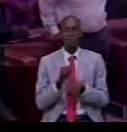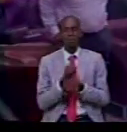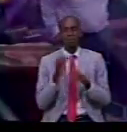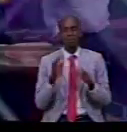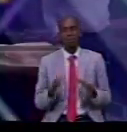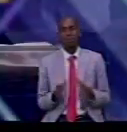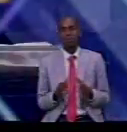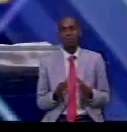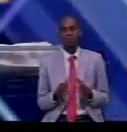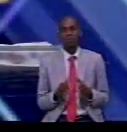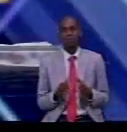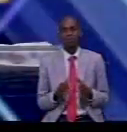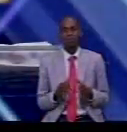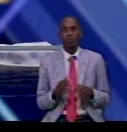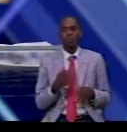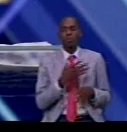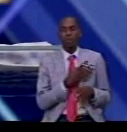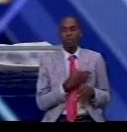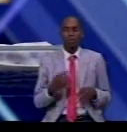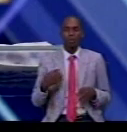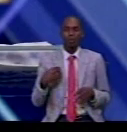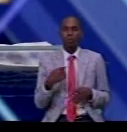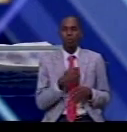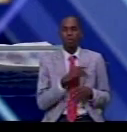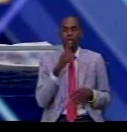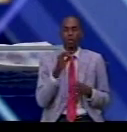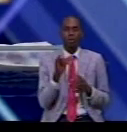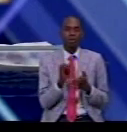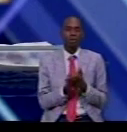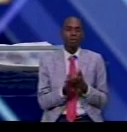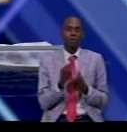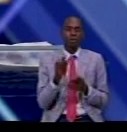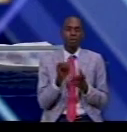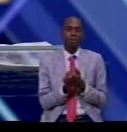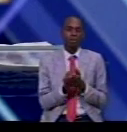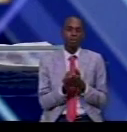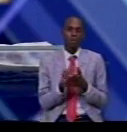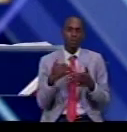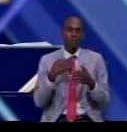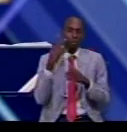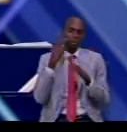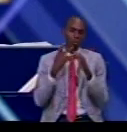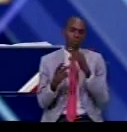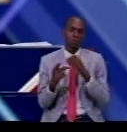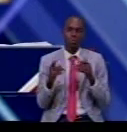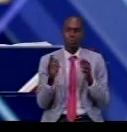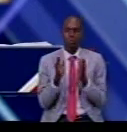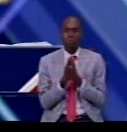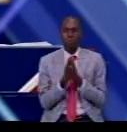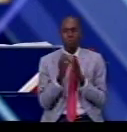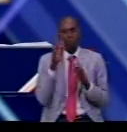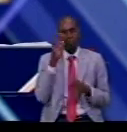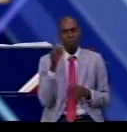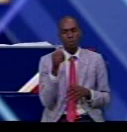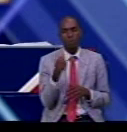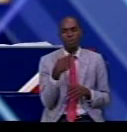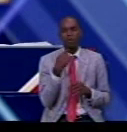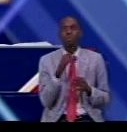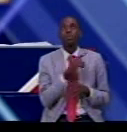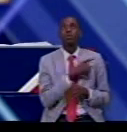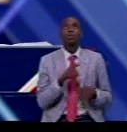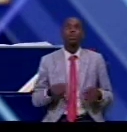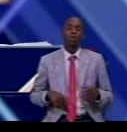it. And we are the people that the prophecy is fulfilled in our days. You are going to pray for yourself and say, Lord, help